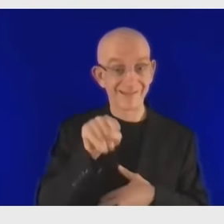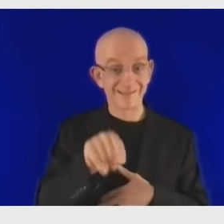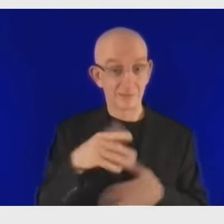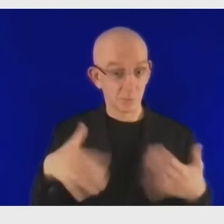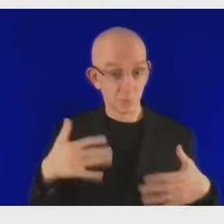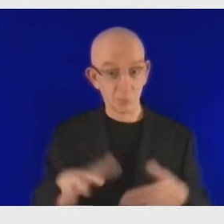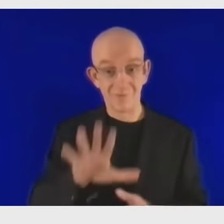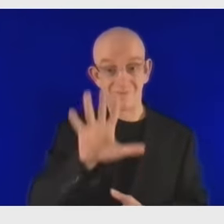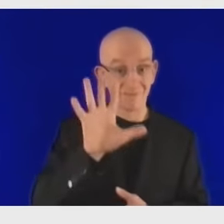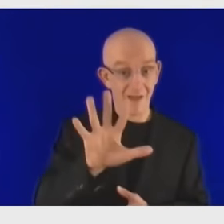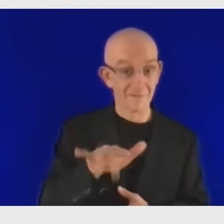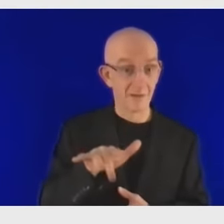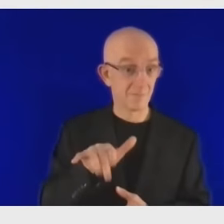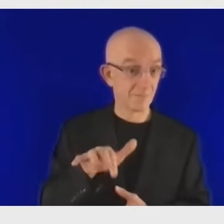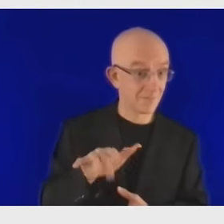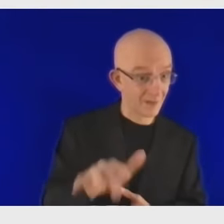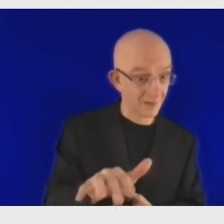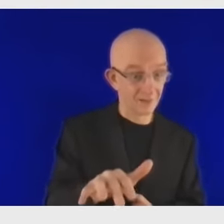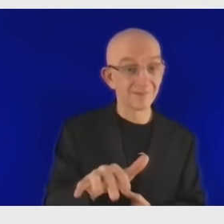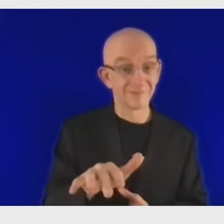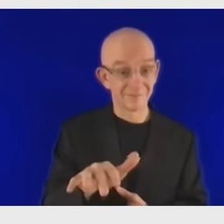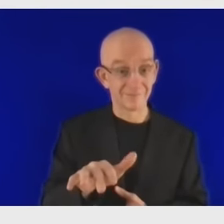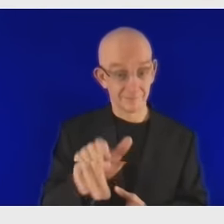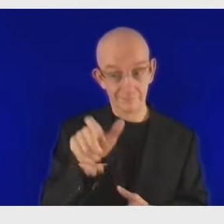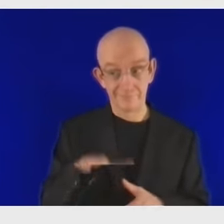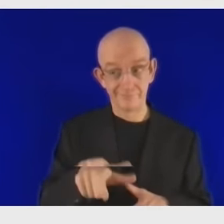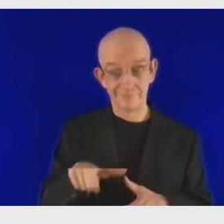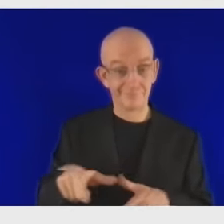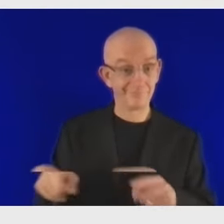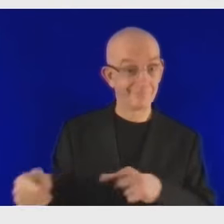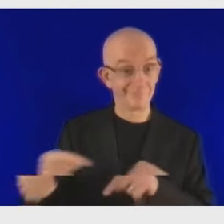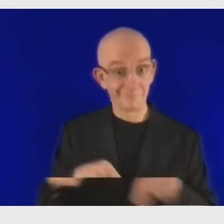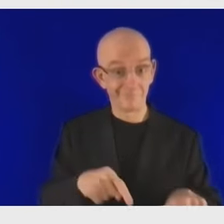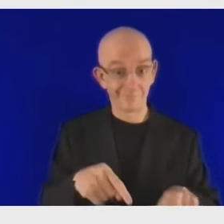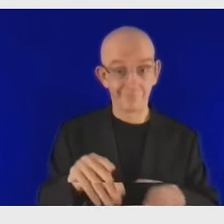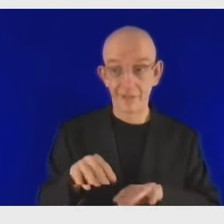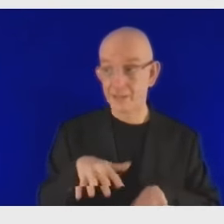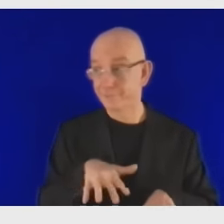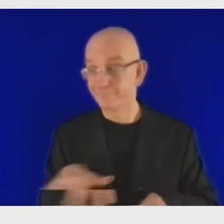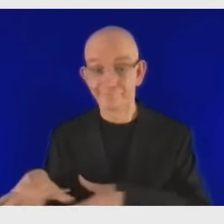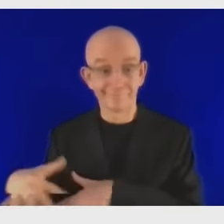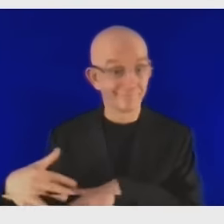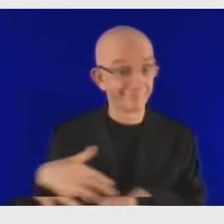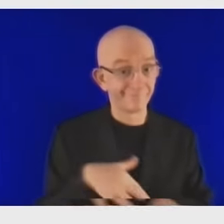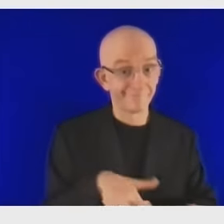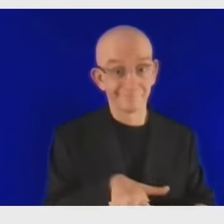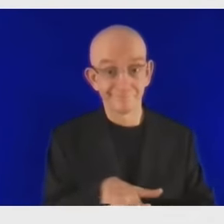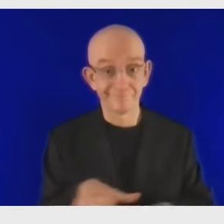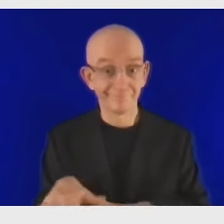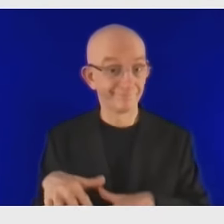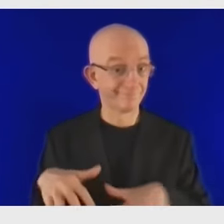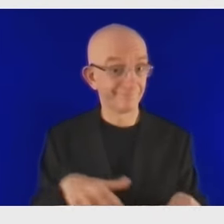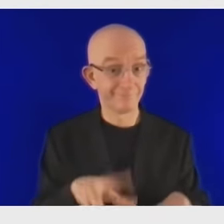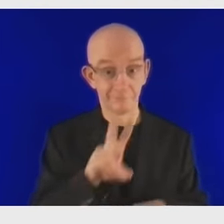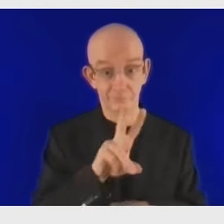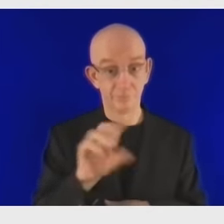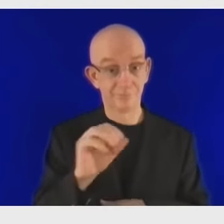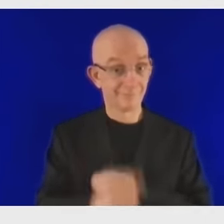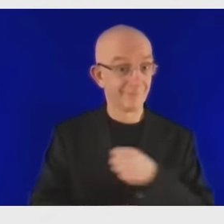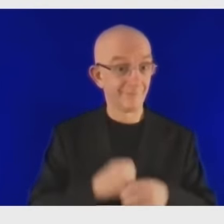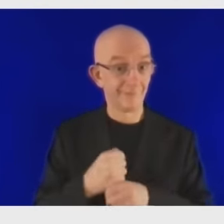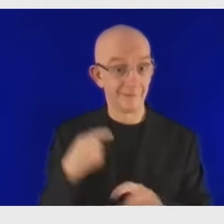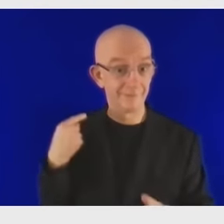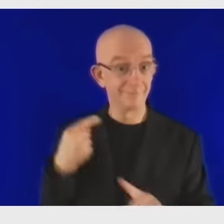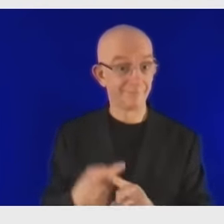insecurity, water insecurity, we're talking about the places are no longer to be a place that is good to